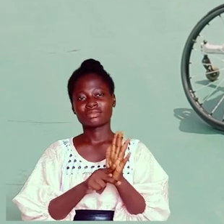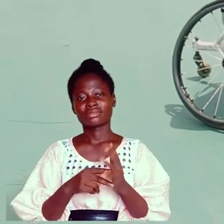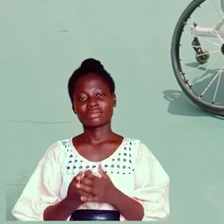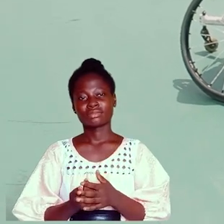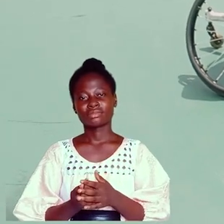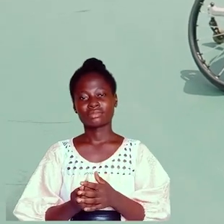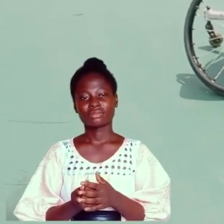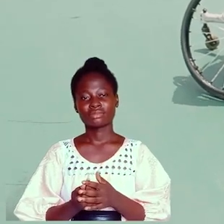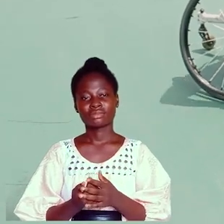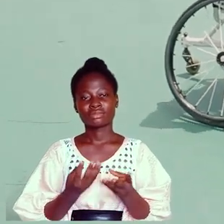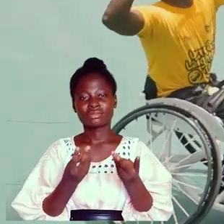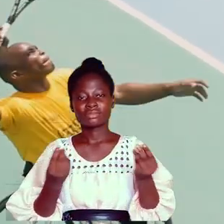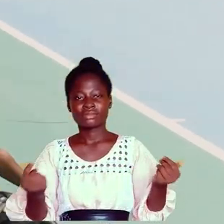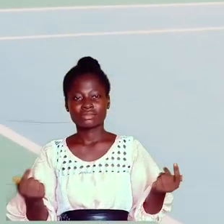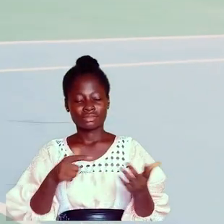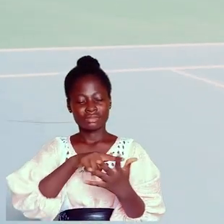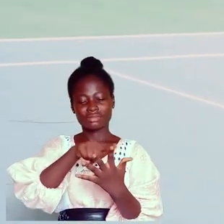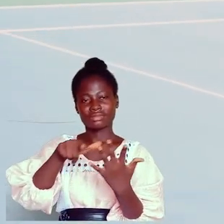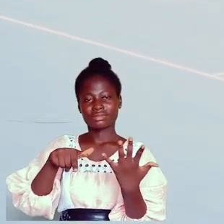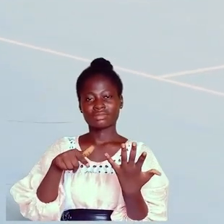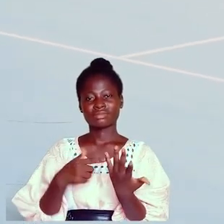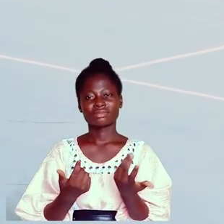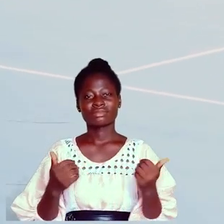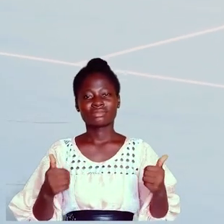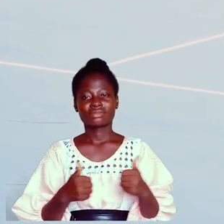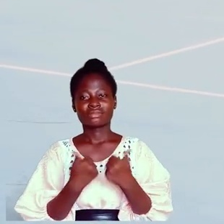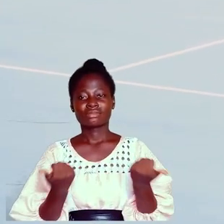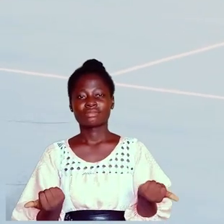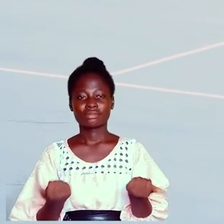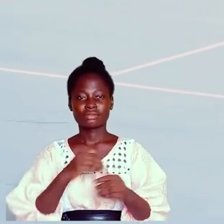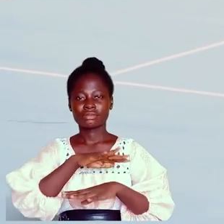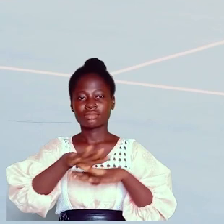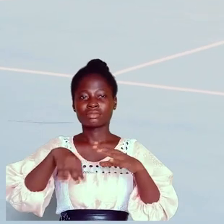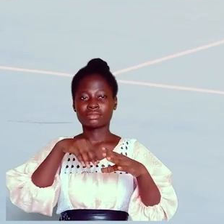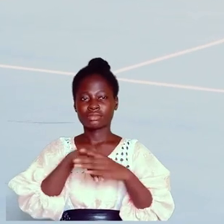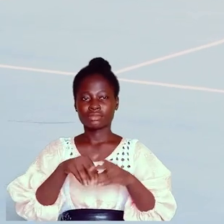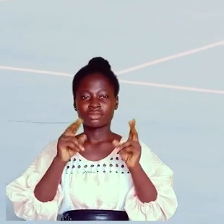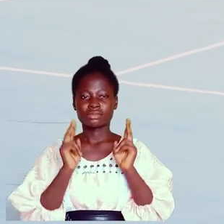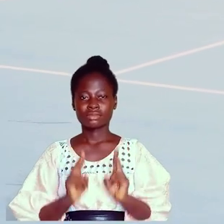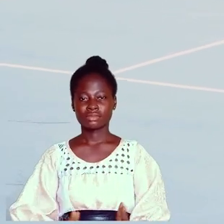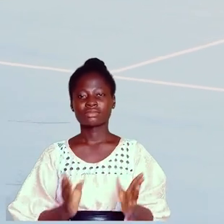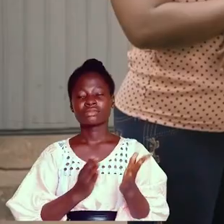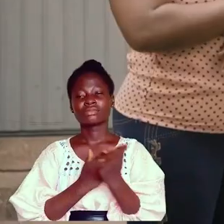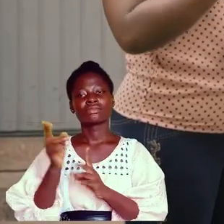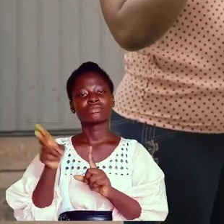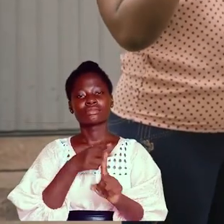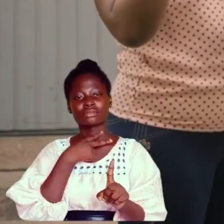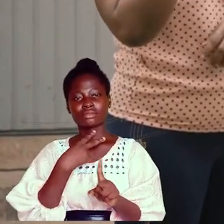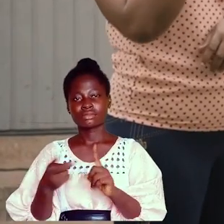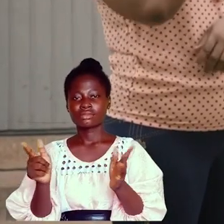To address these challenges, it will take a collective effort among those subjected to human rights violations,